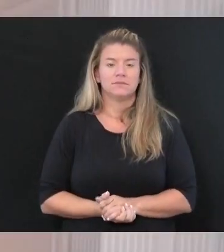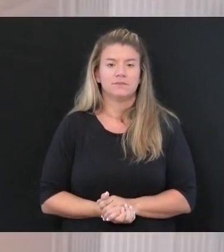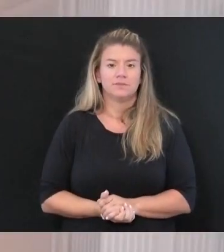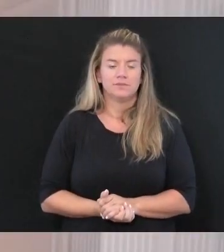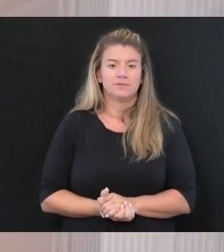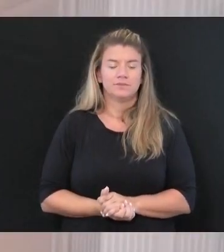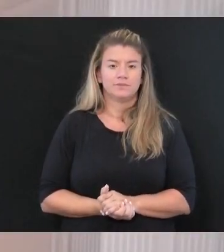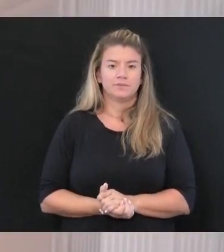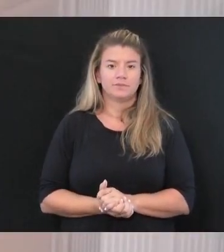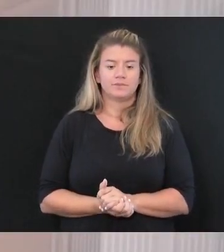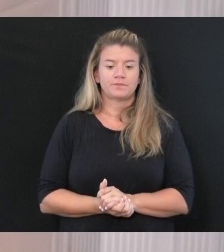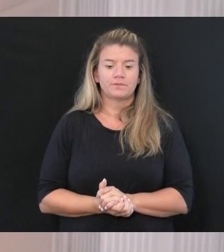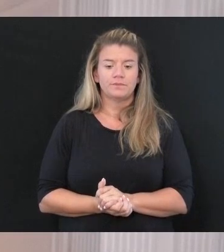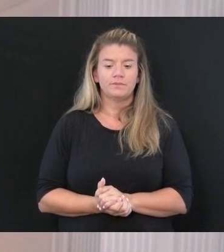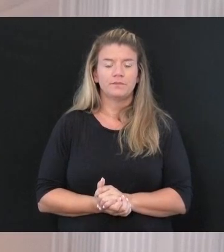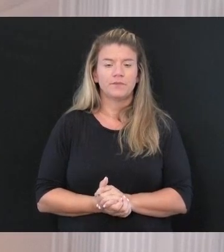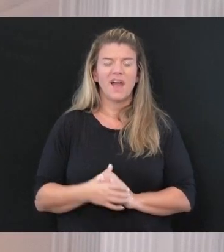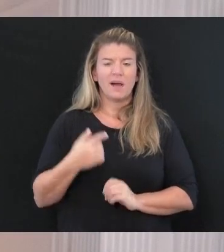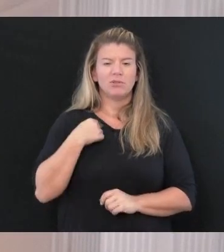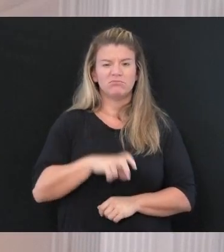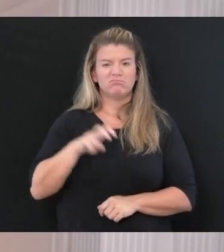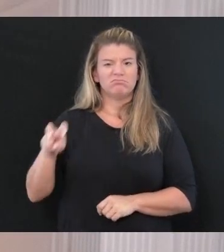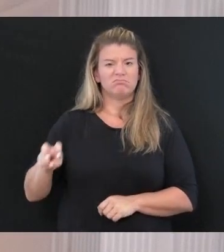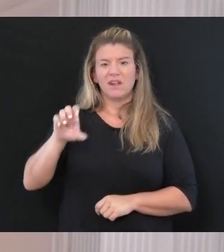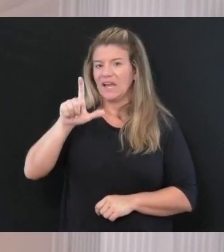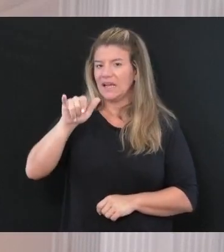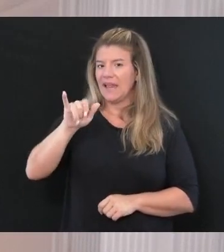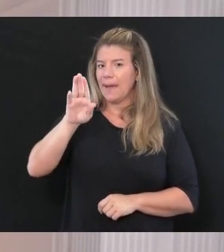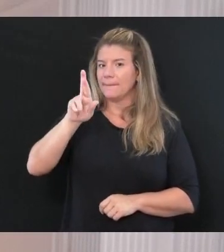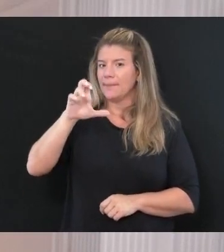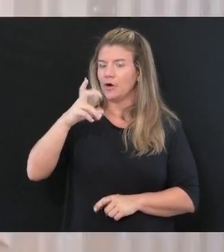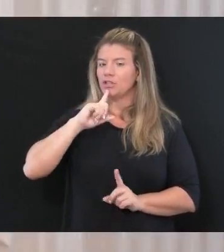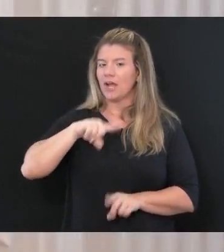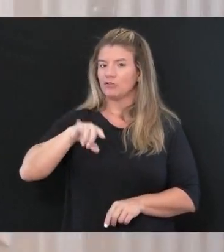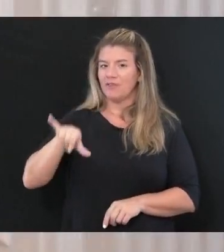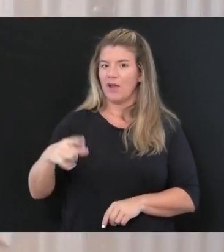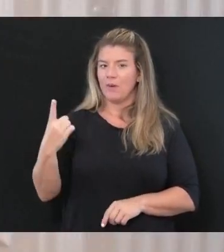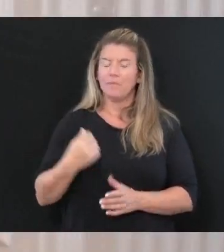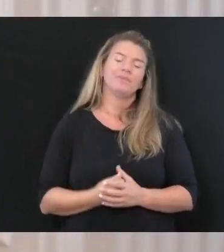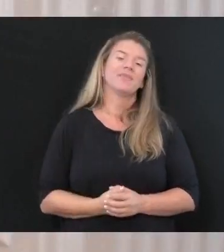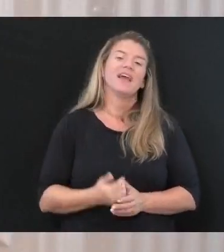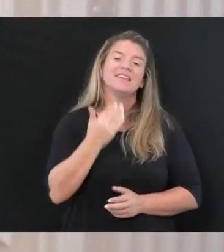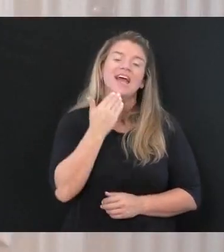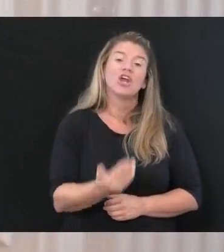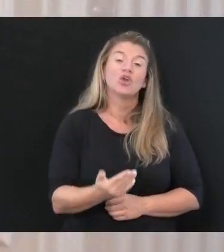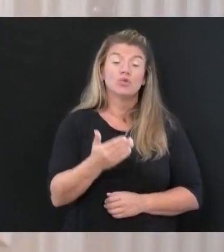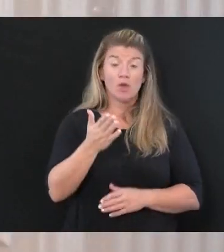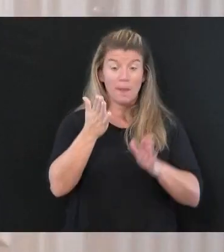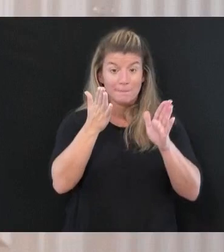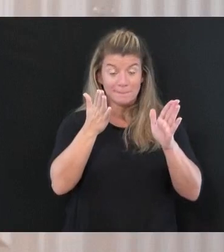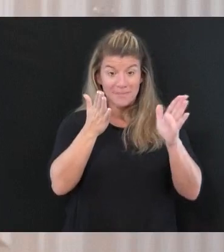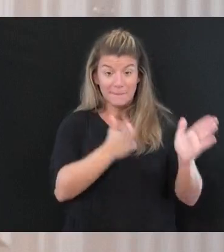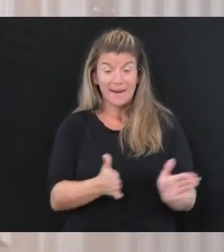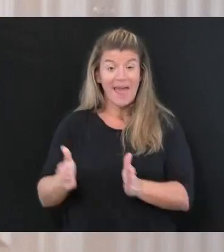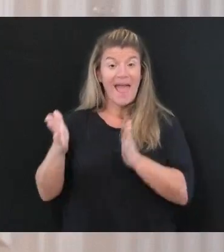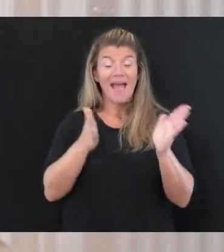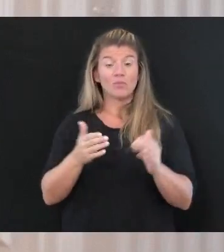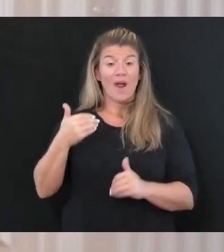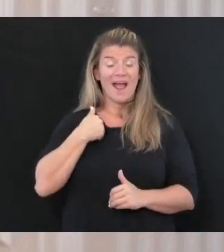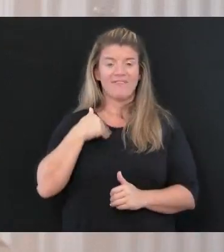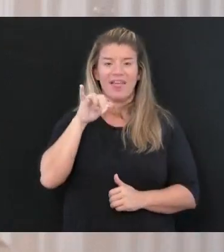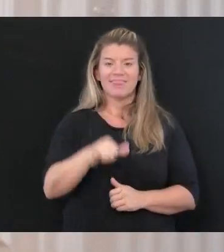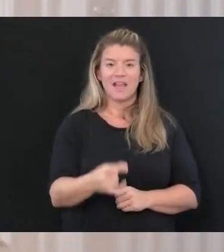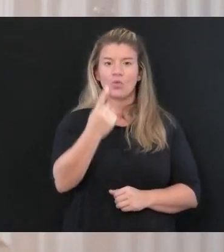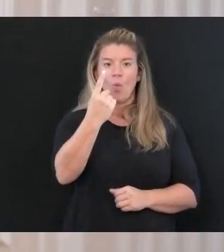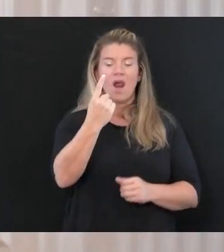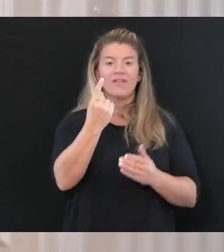Okay, I'm gonna defer to our Superintendent Clayton Birch. Thank you, Amanda. So the plans that we're bringing in, that is one of the things